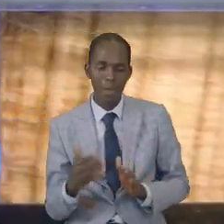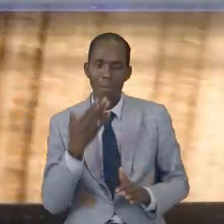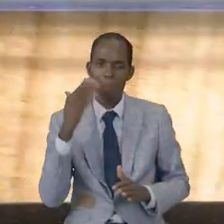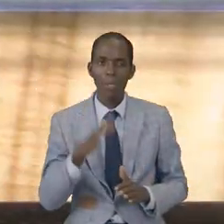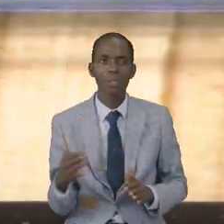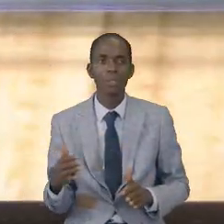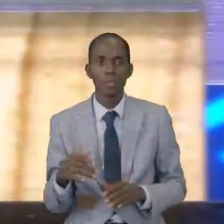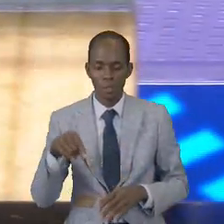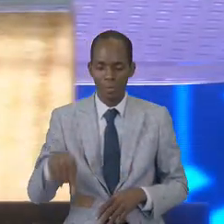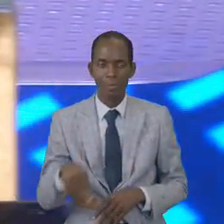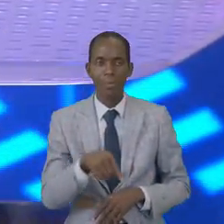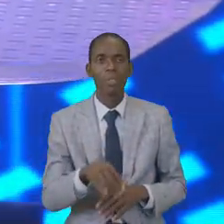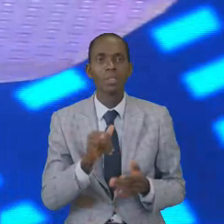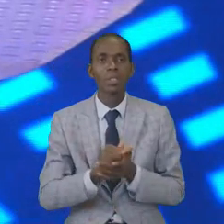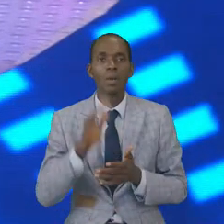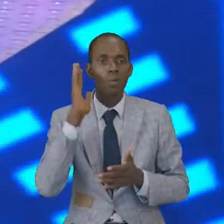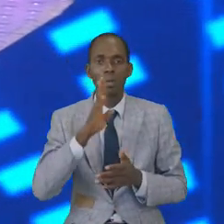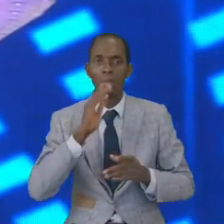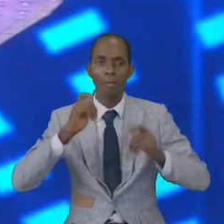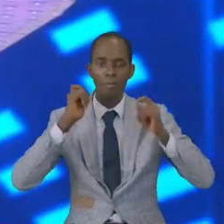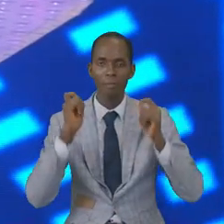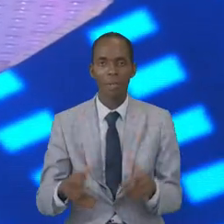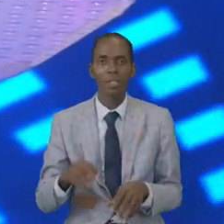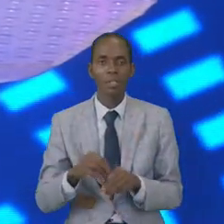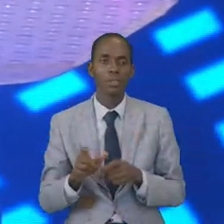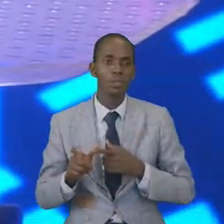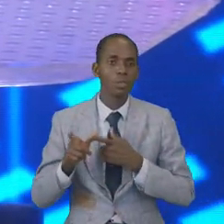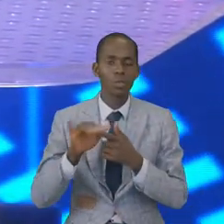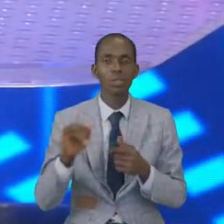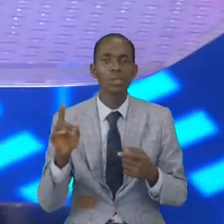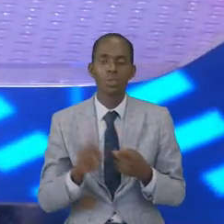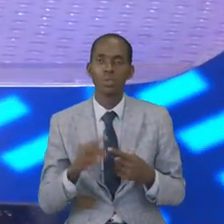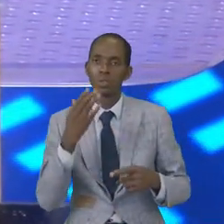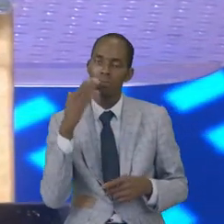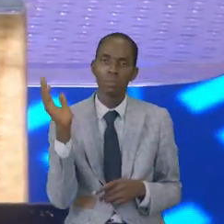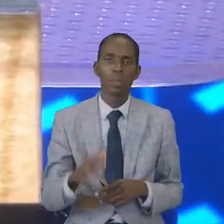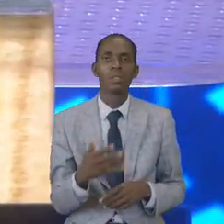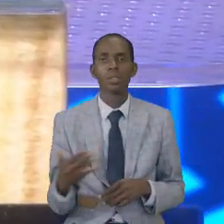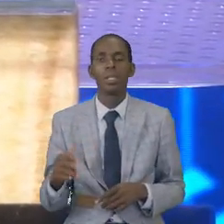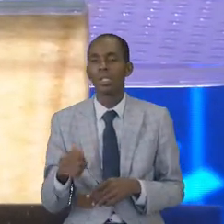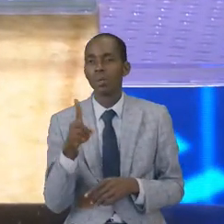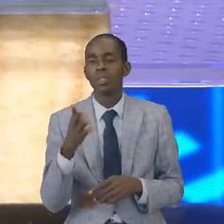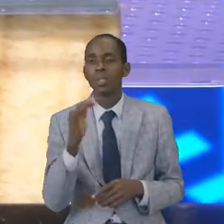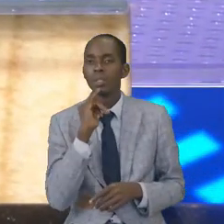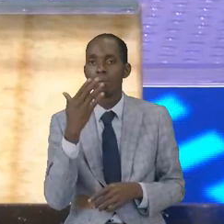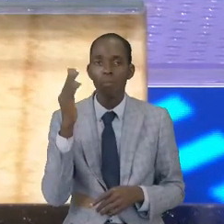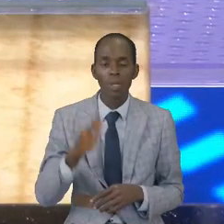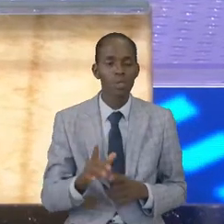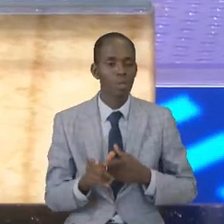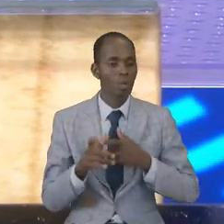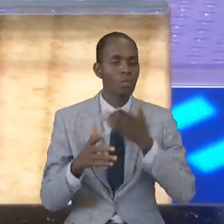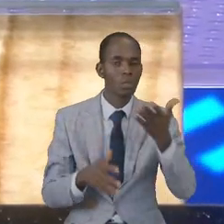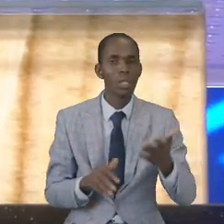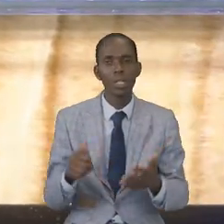imagination, speech that be sweet and running to mischief. Anywhere there's mischief, they run